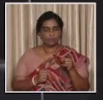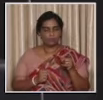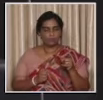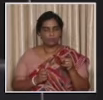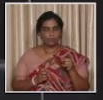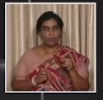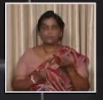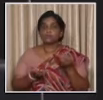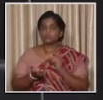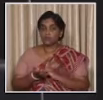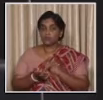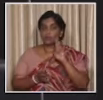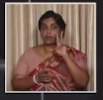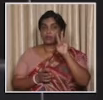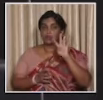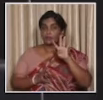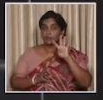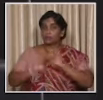24% more.